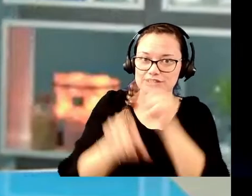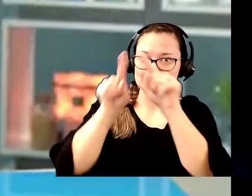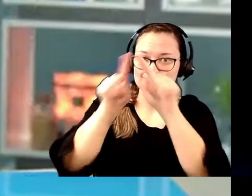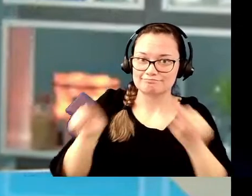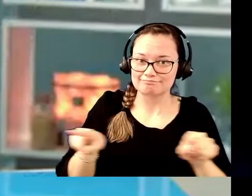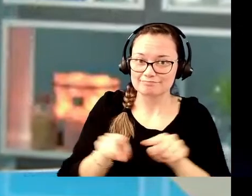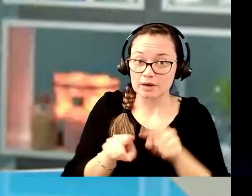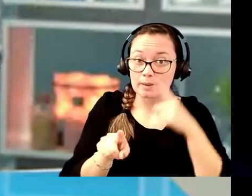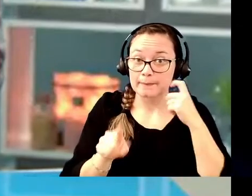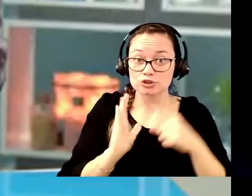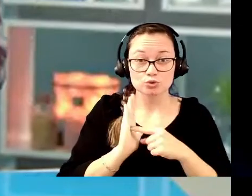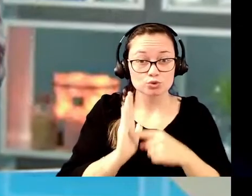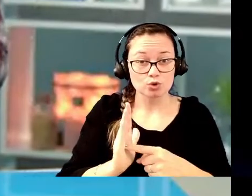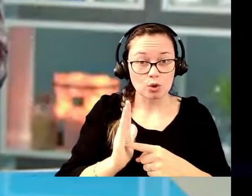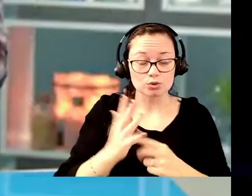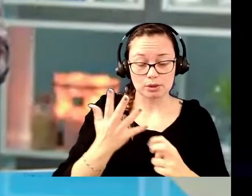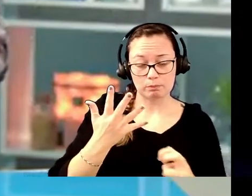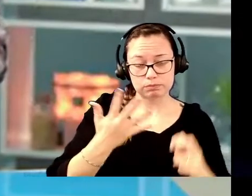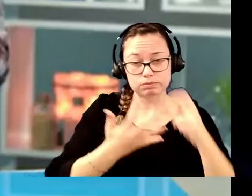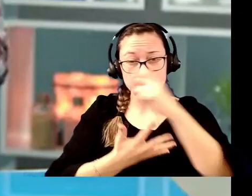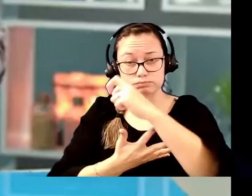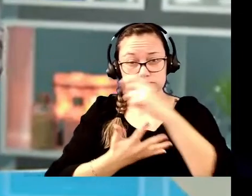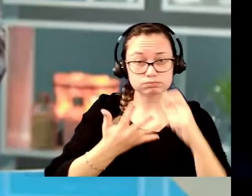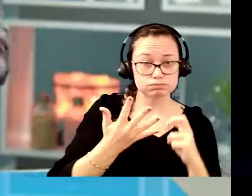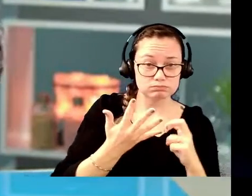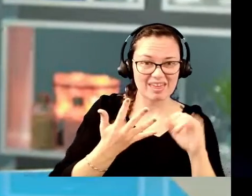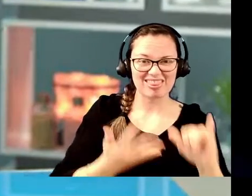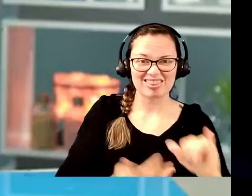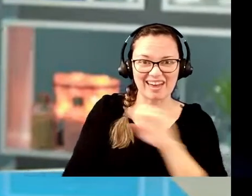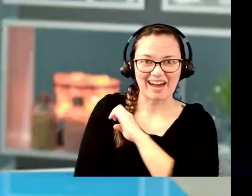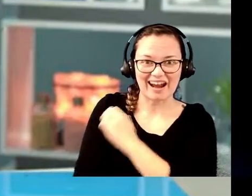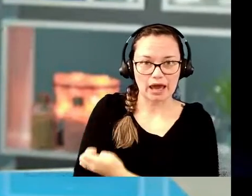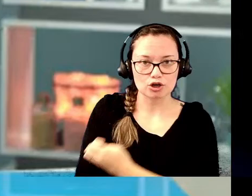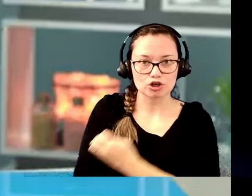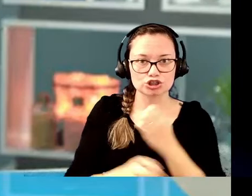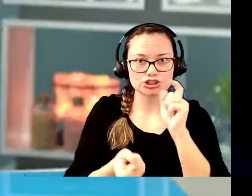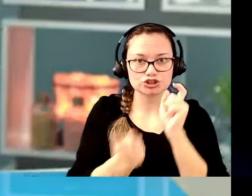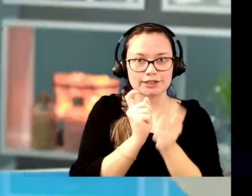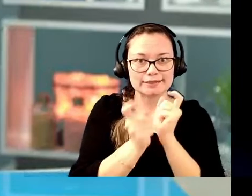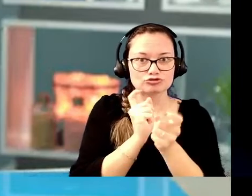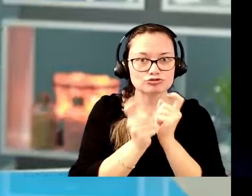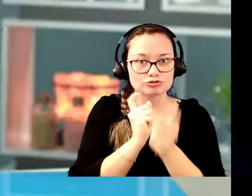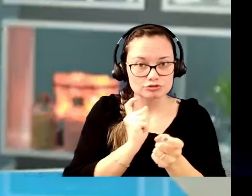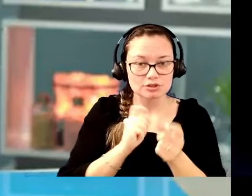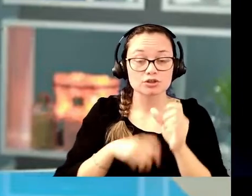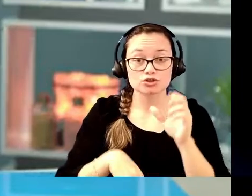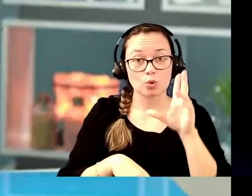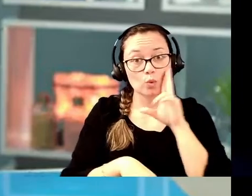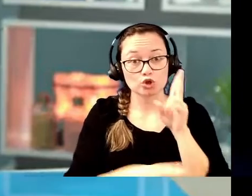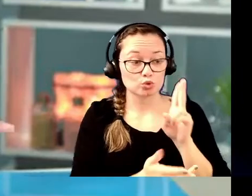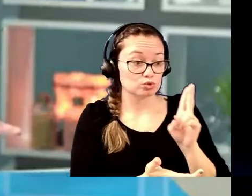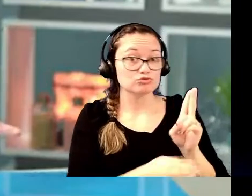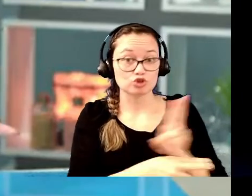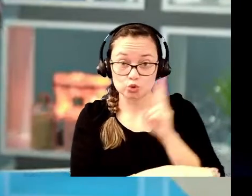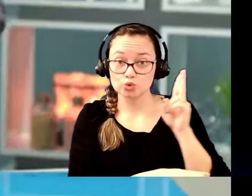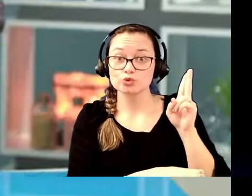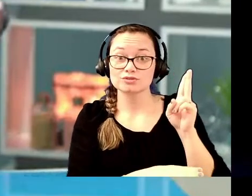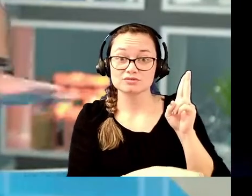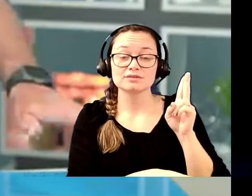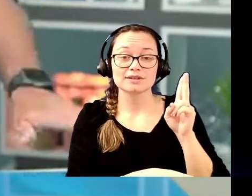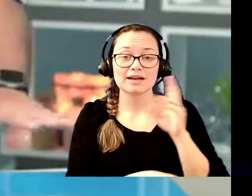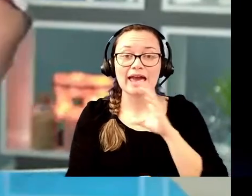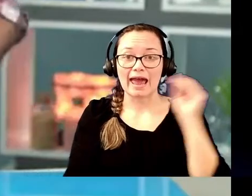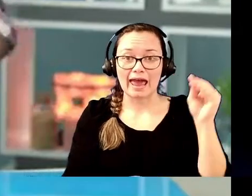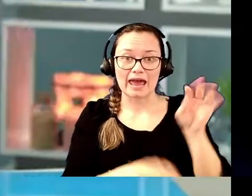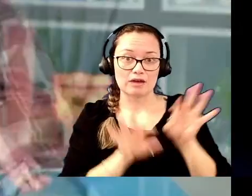demonstration of as you move up through the trophic levels, that energy just disappears. So the energy is being used by those organisms. It's being released as heat